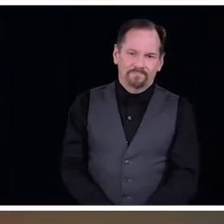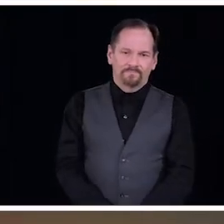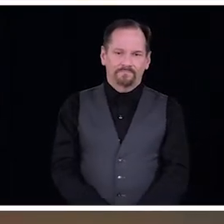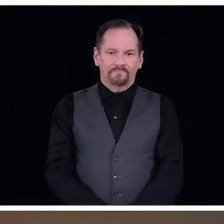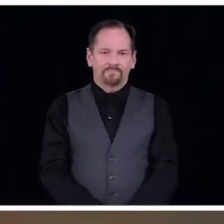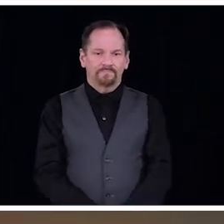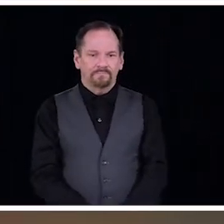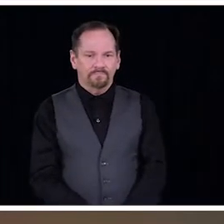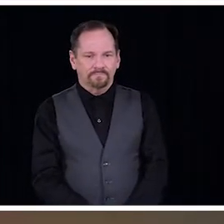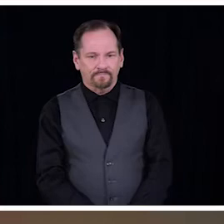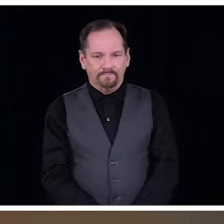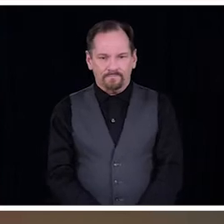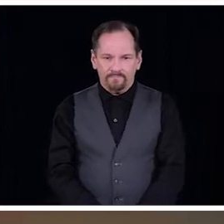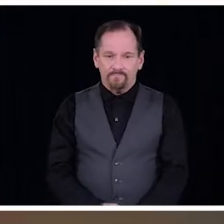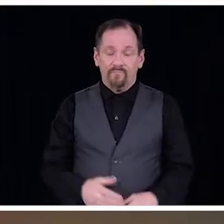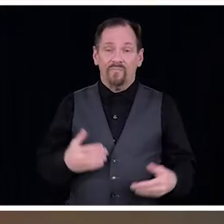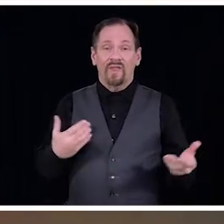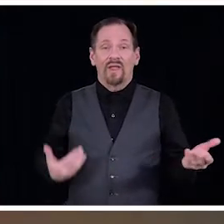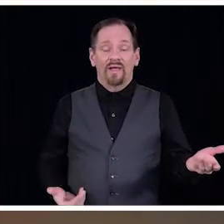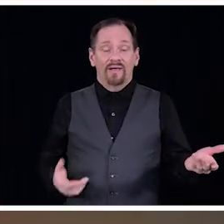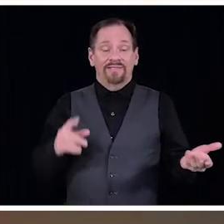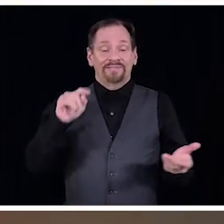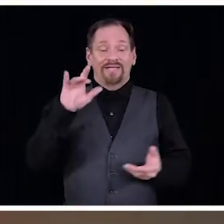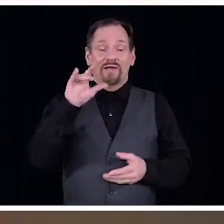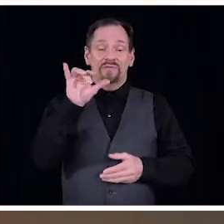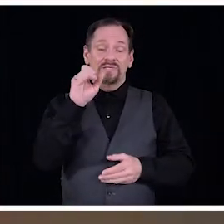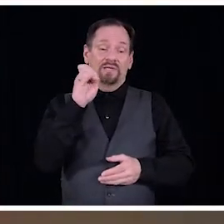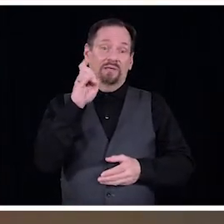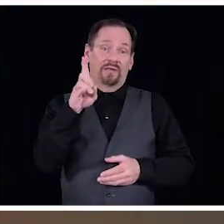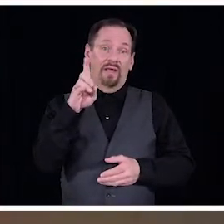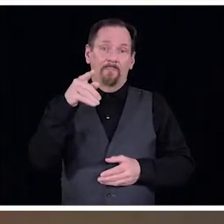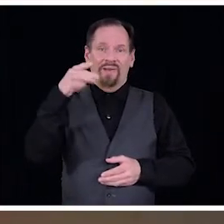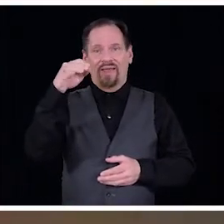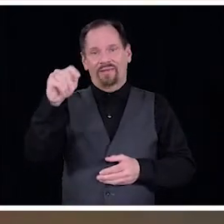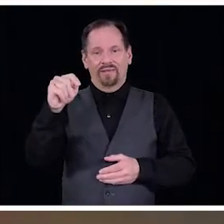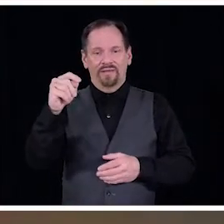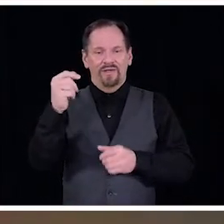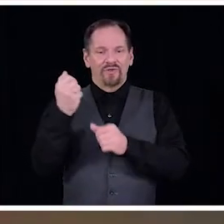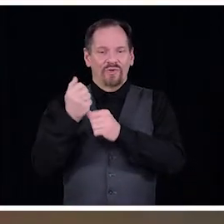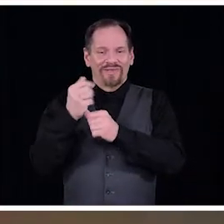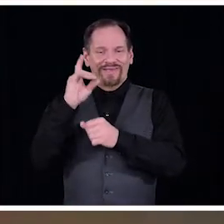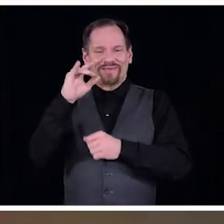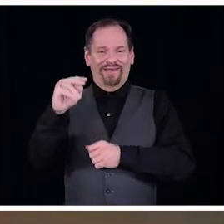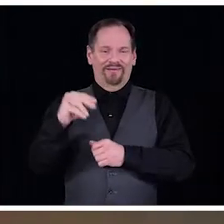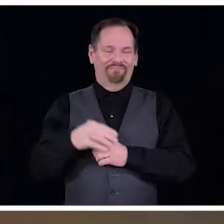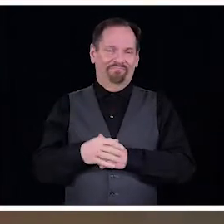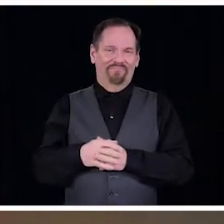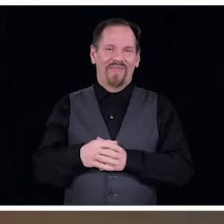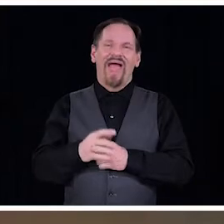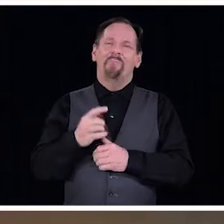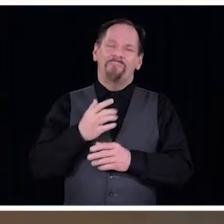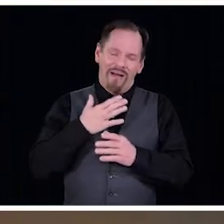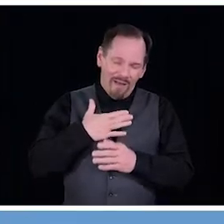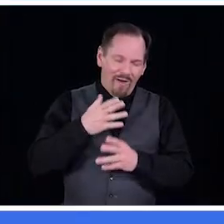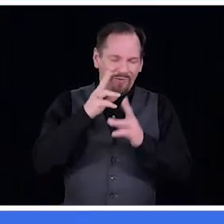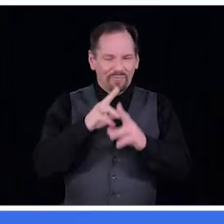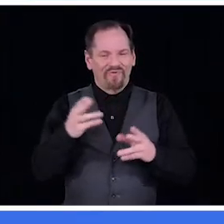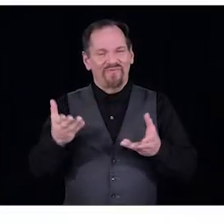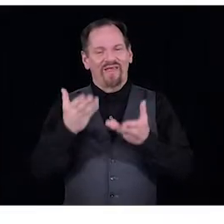I'm Townsend Plant, the Associate Dean for Enrollment and Student Life, and it is my honor to present the graduates of the class of